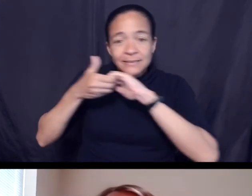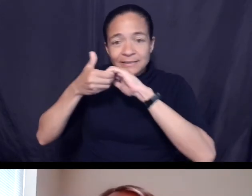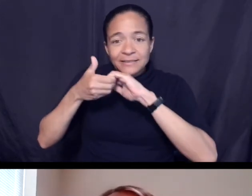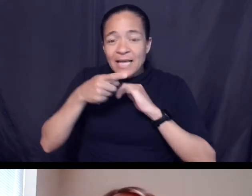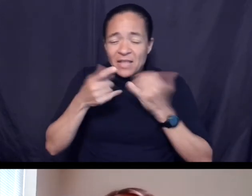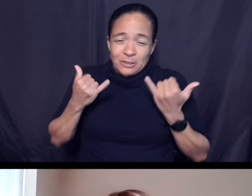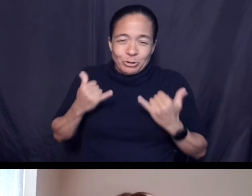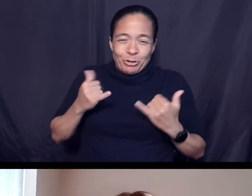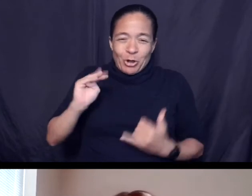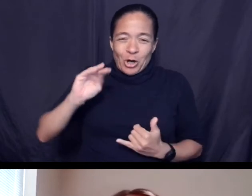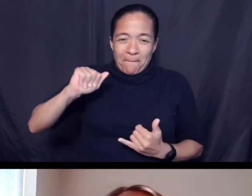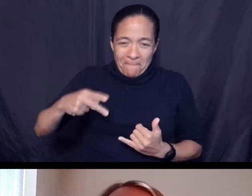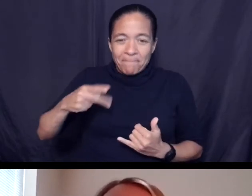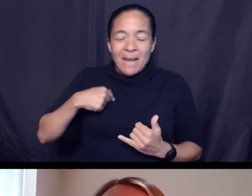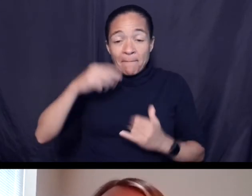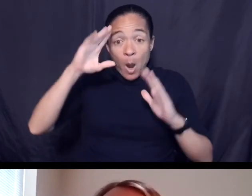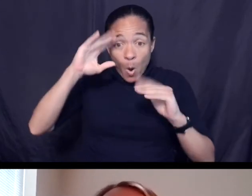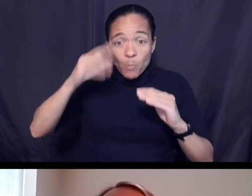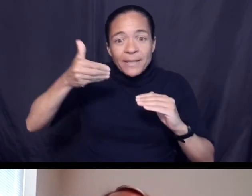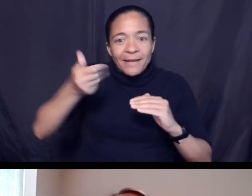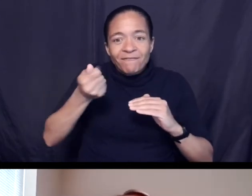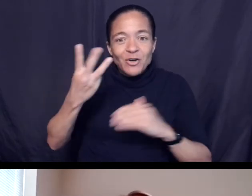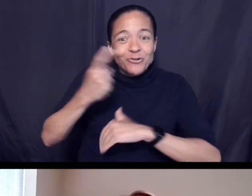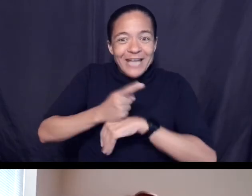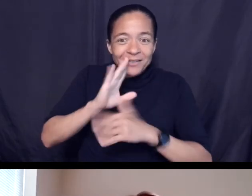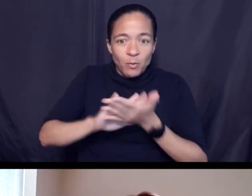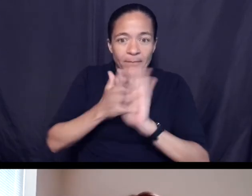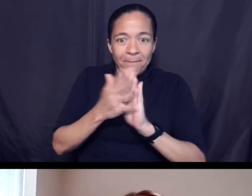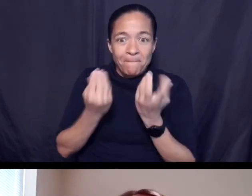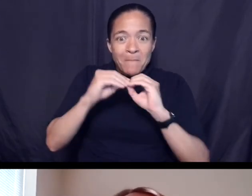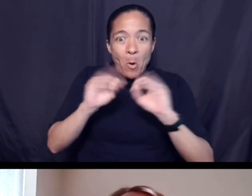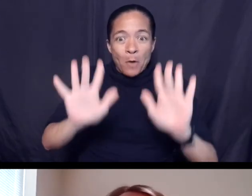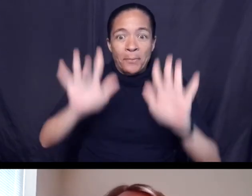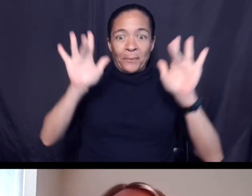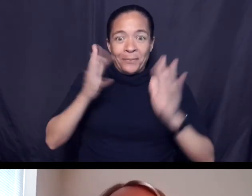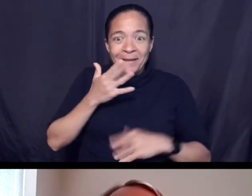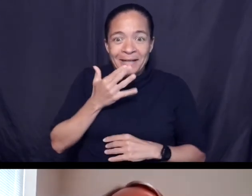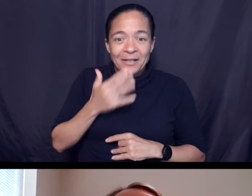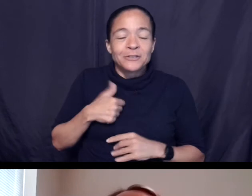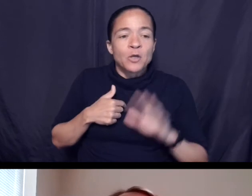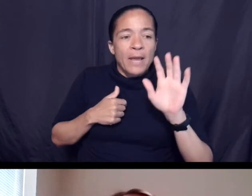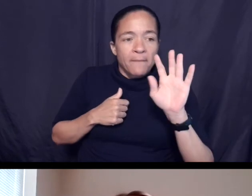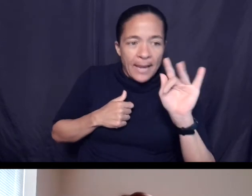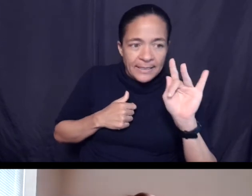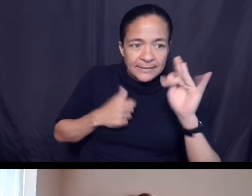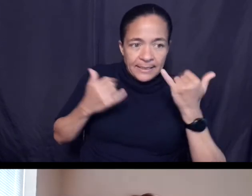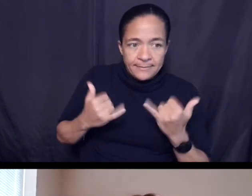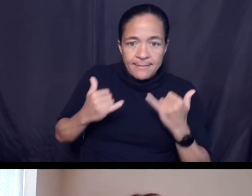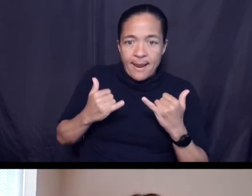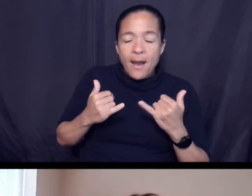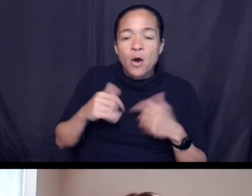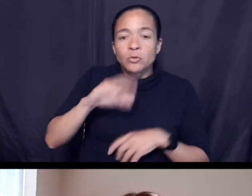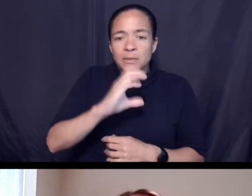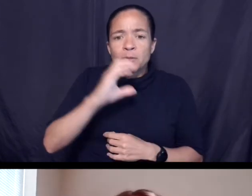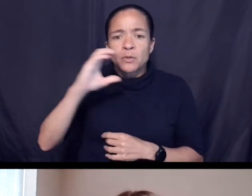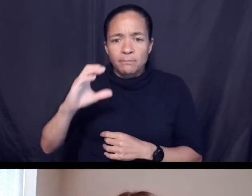to actually get a little more colorful even in the next couple of days here. So we have 18 currently dedicated CMV